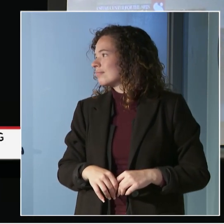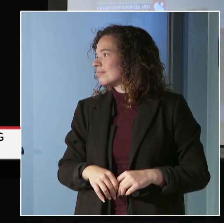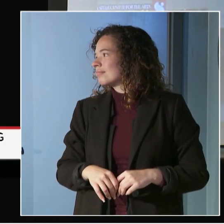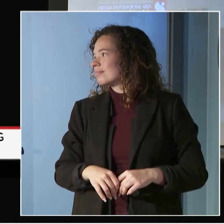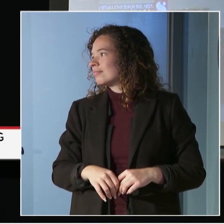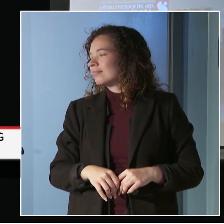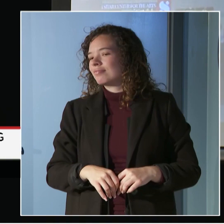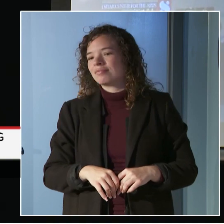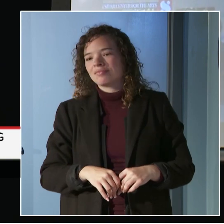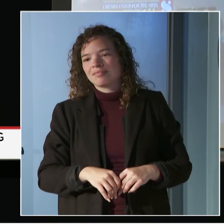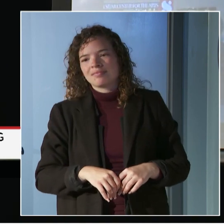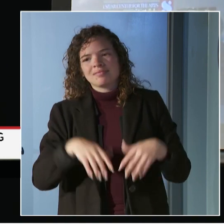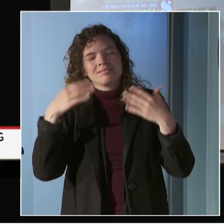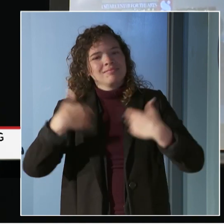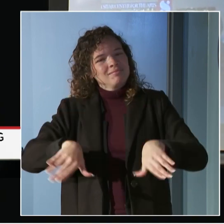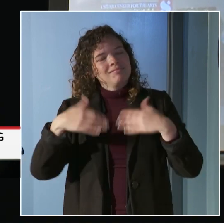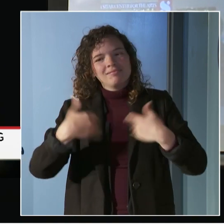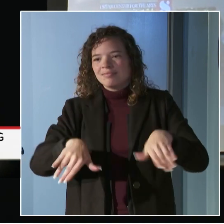Wow, guys.